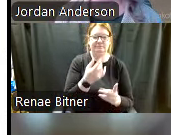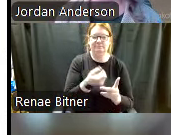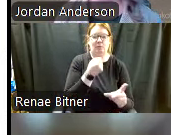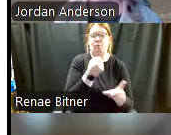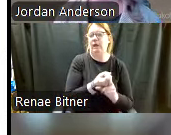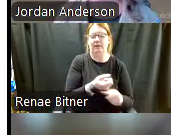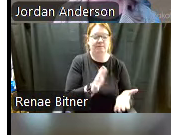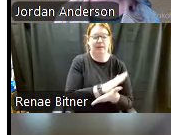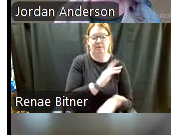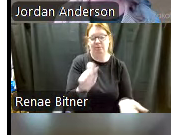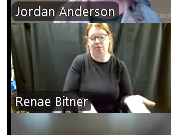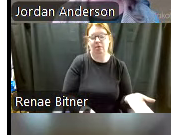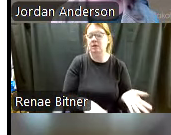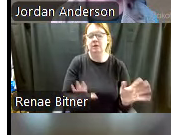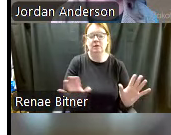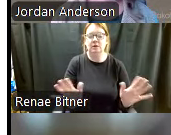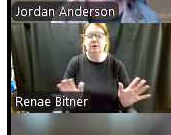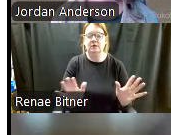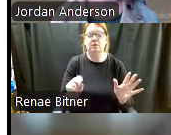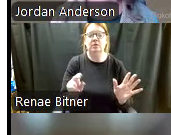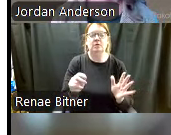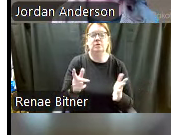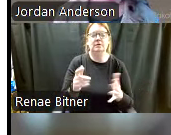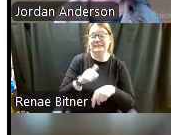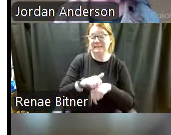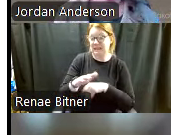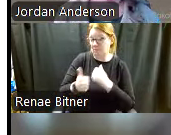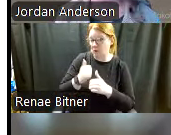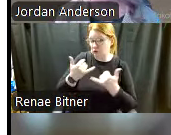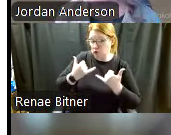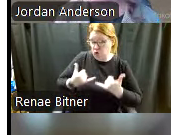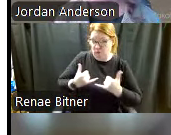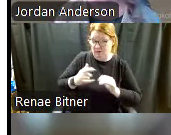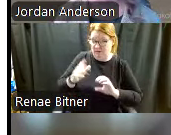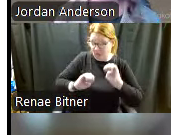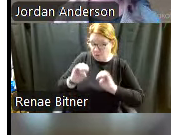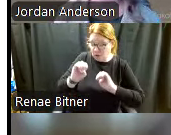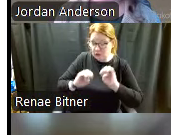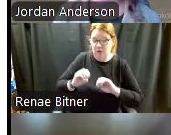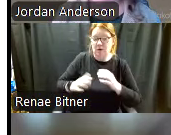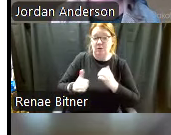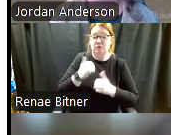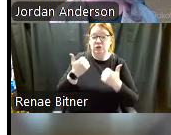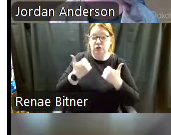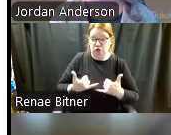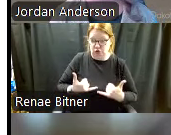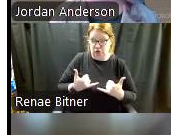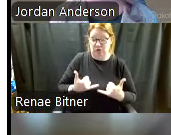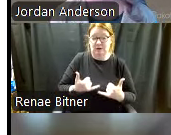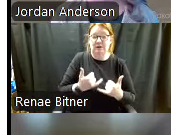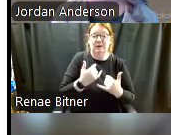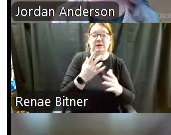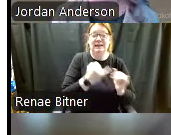And then we ask them to send the most current evaluation, most current individualized family service